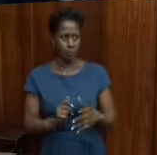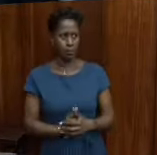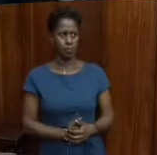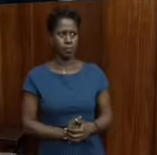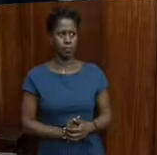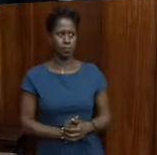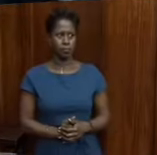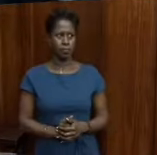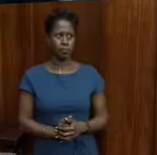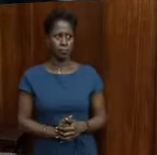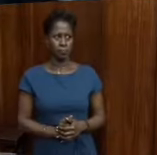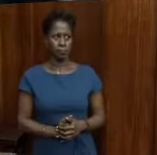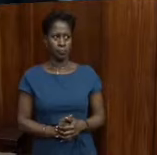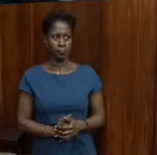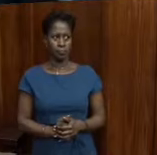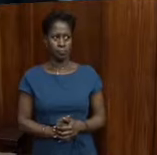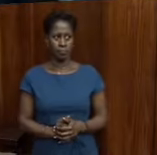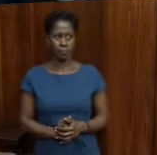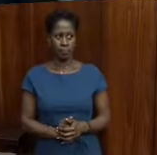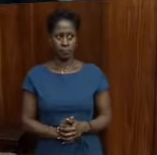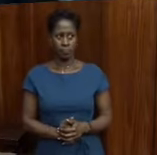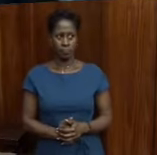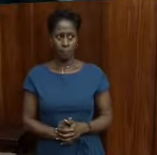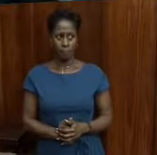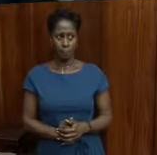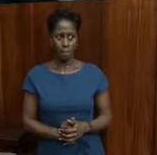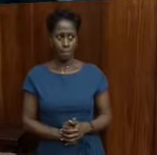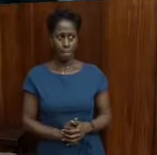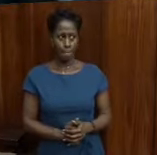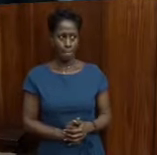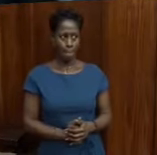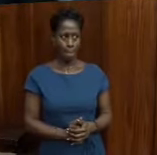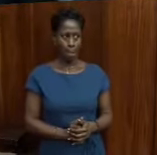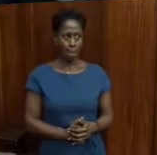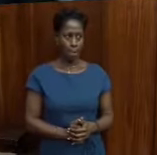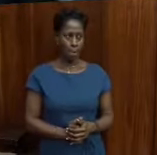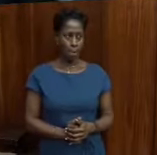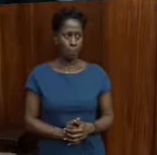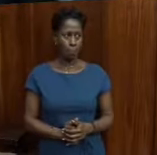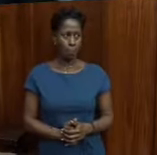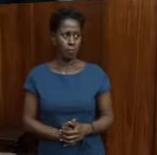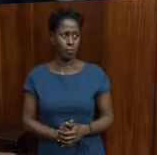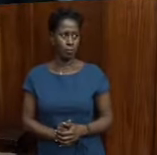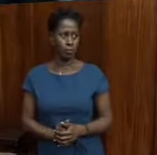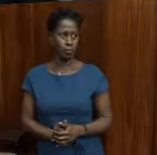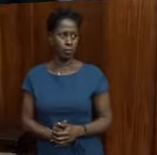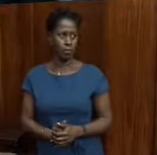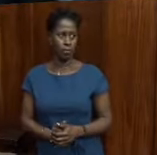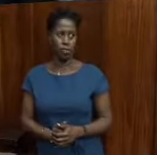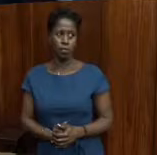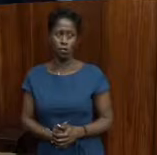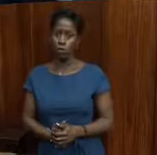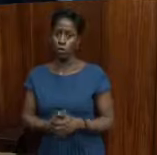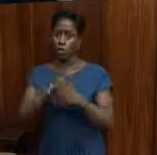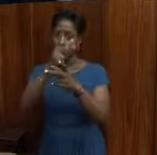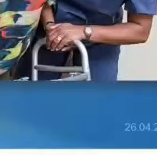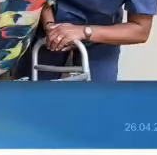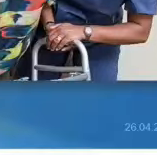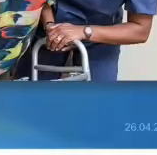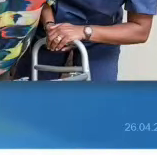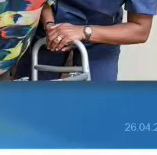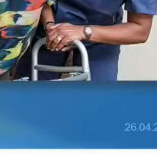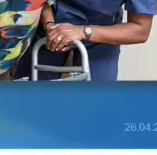incapacitated because of degenerative diseases and old age. The responsibilities of the caregivers range